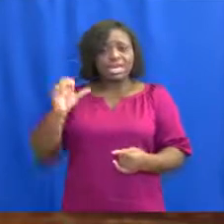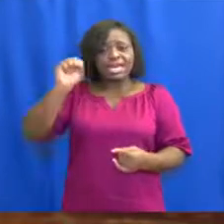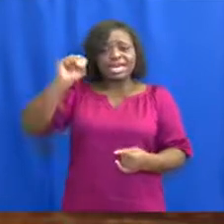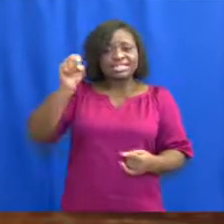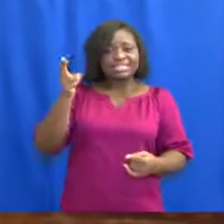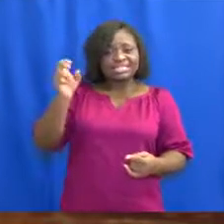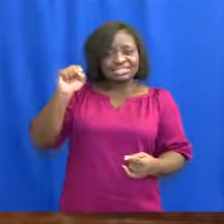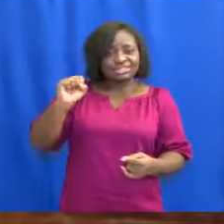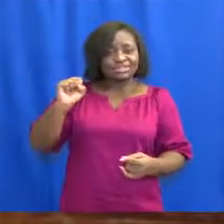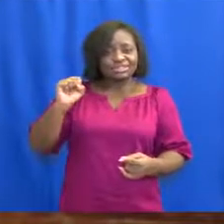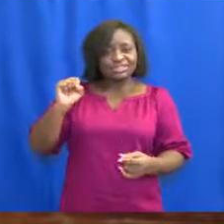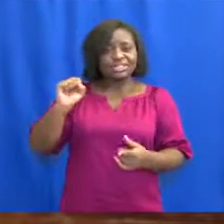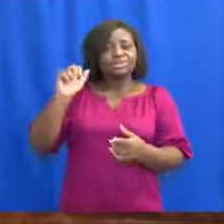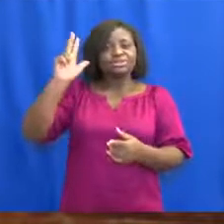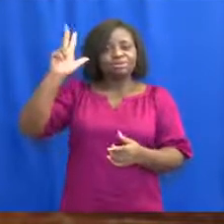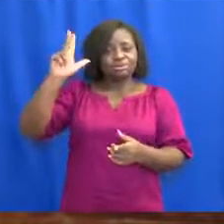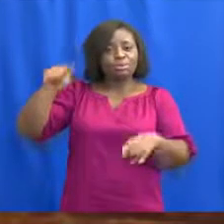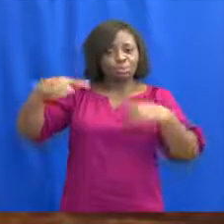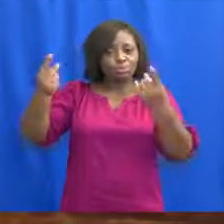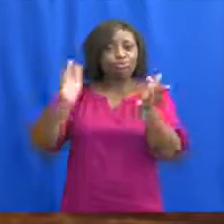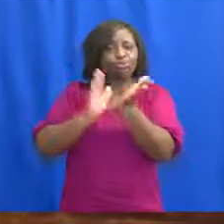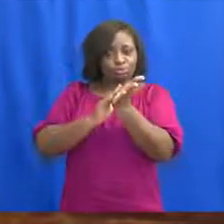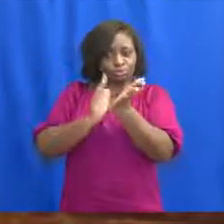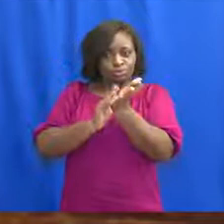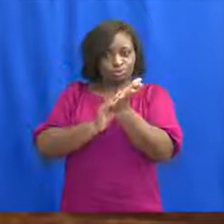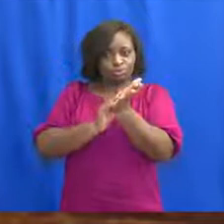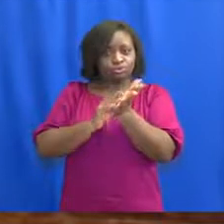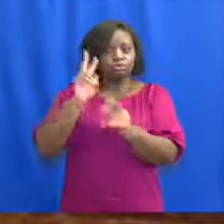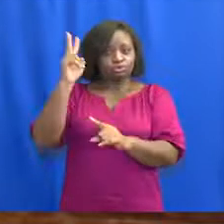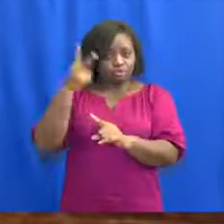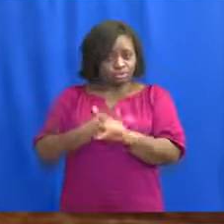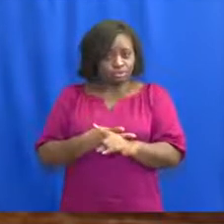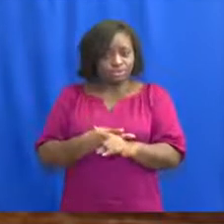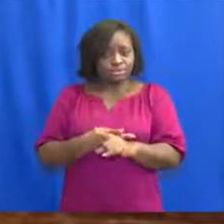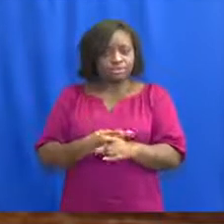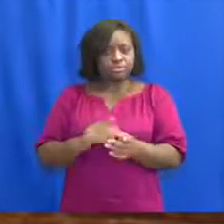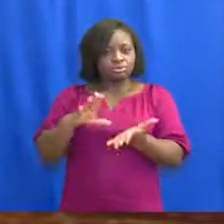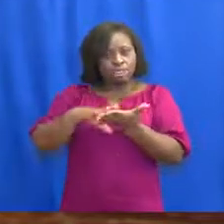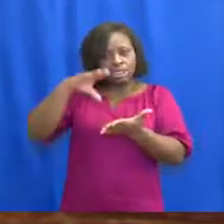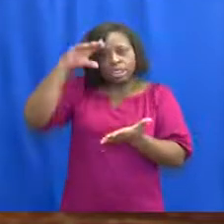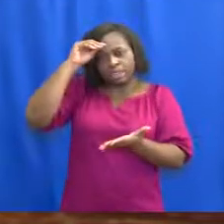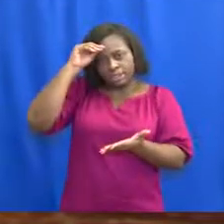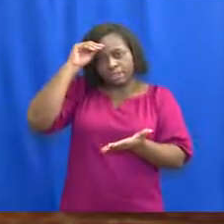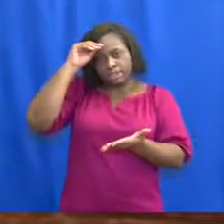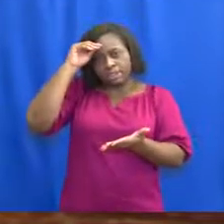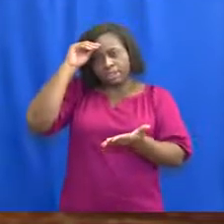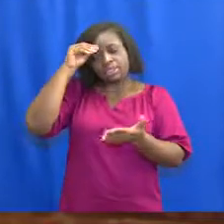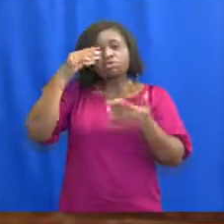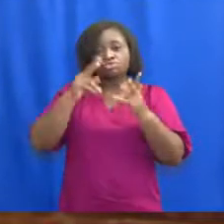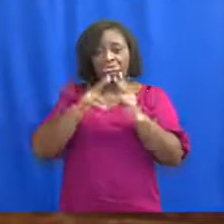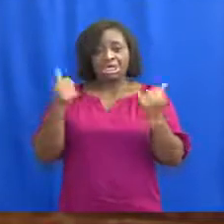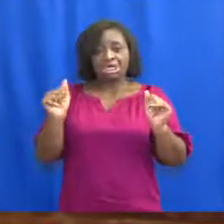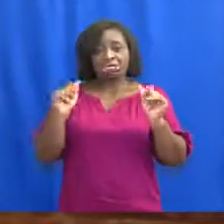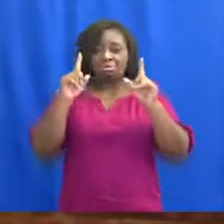SHS 3-4, besa ako school, bosumi mienui. Ako suade, na one tumi atron